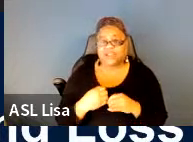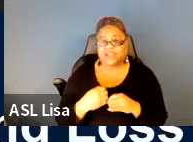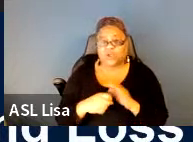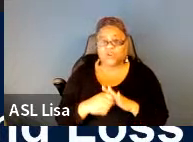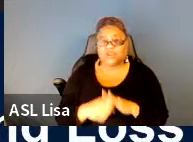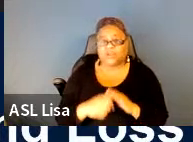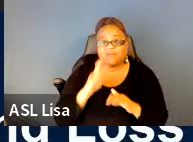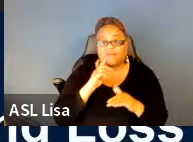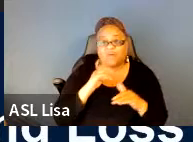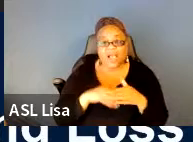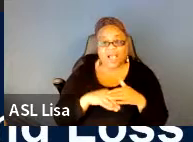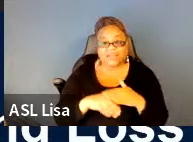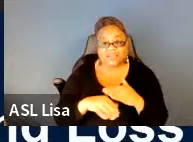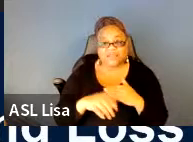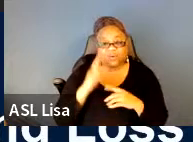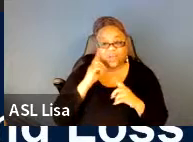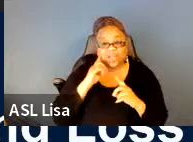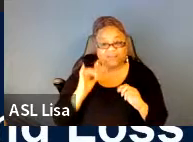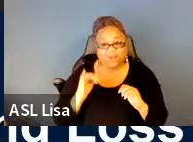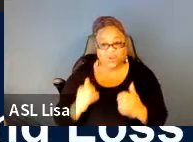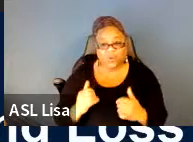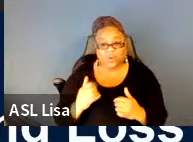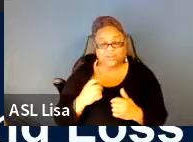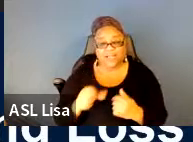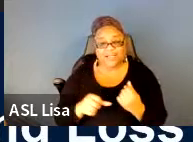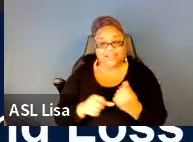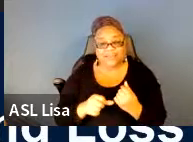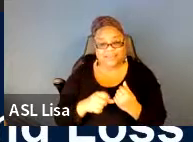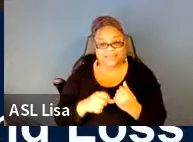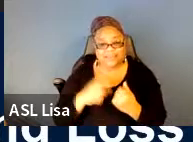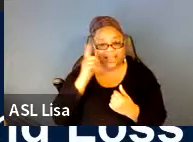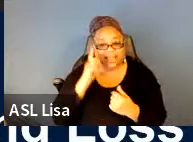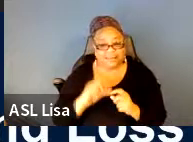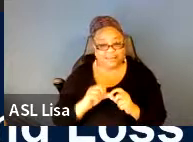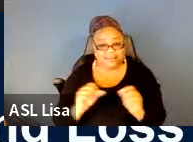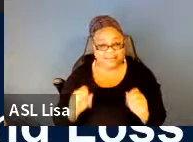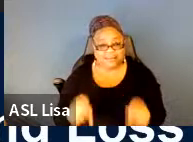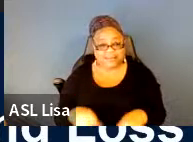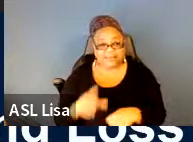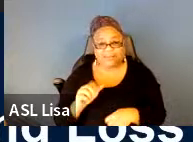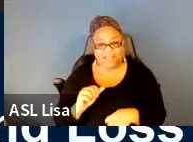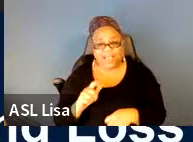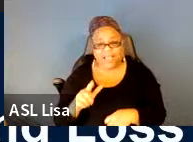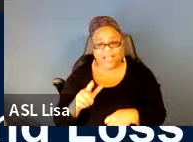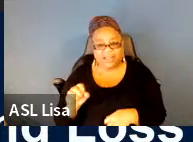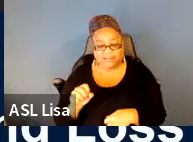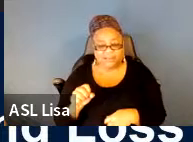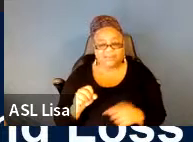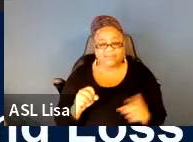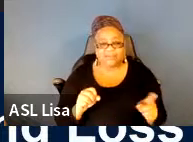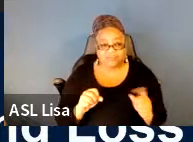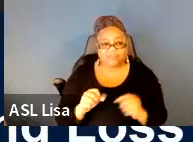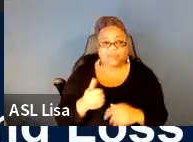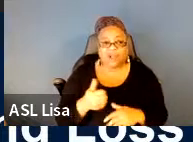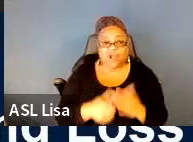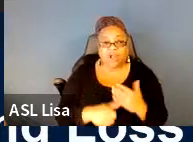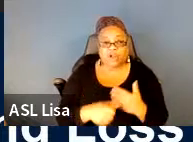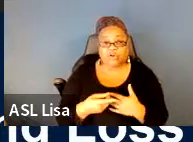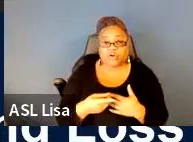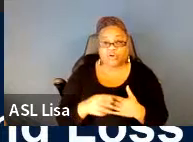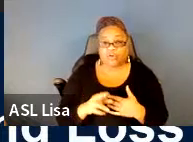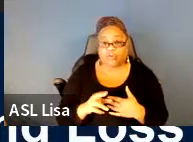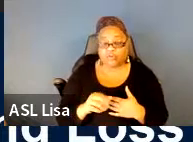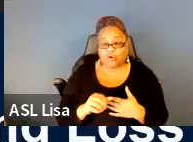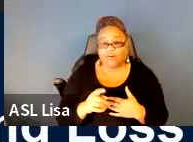access for hearing loss and assistive listening systems. Found in provisions 216.10